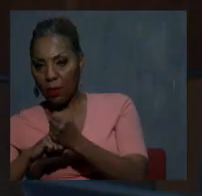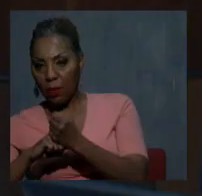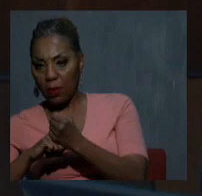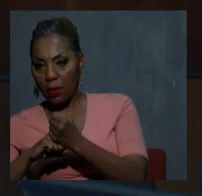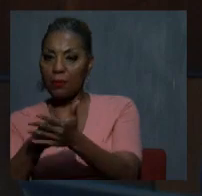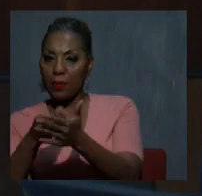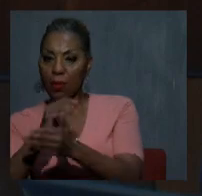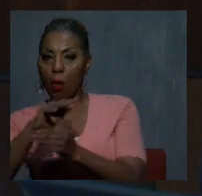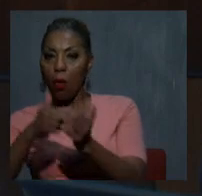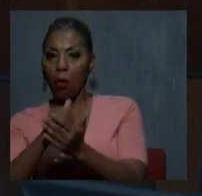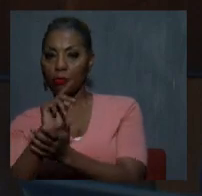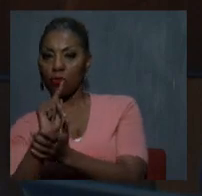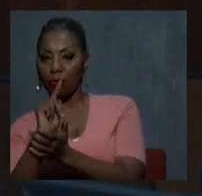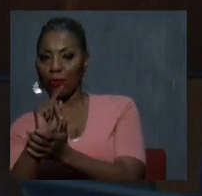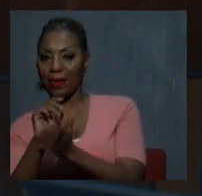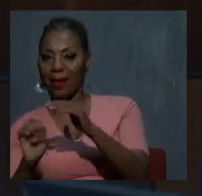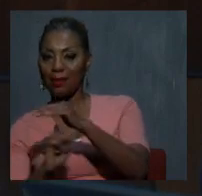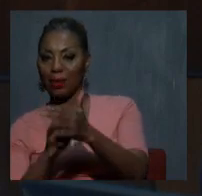we